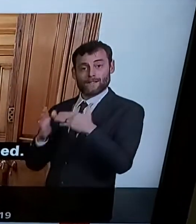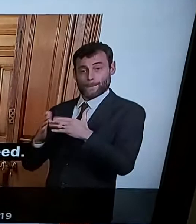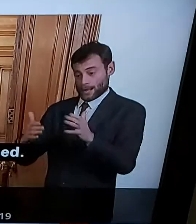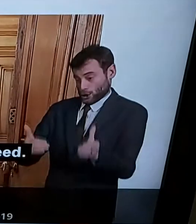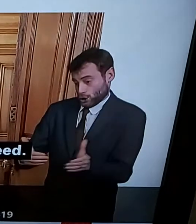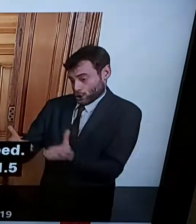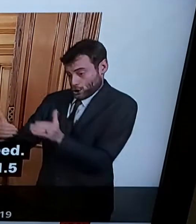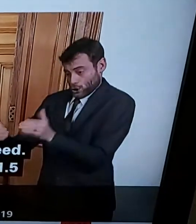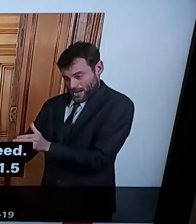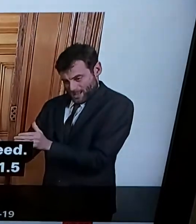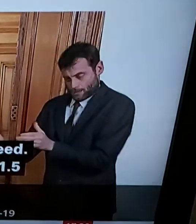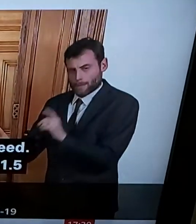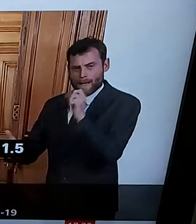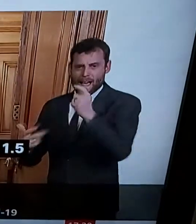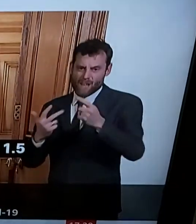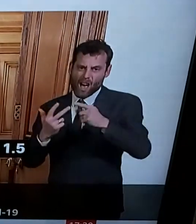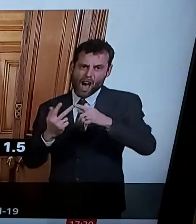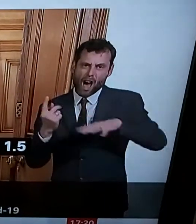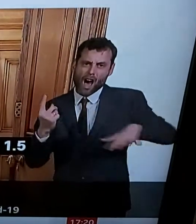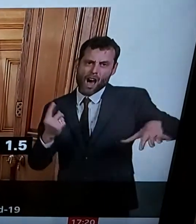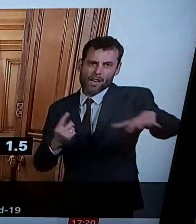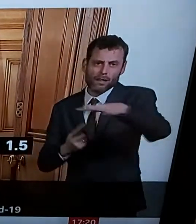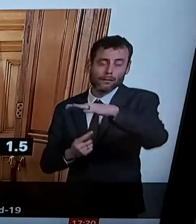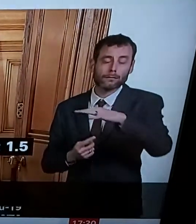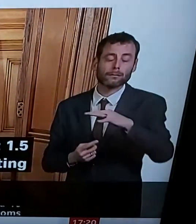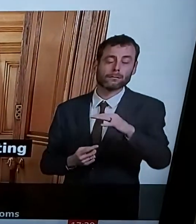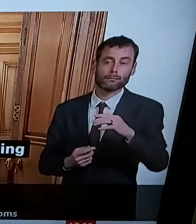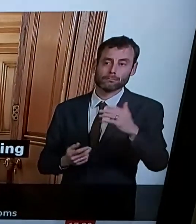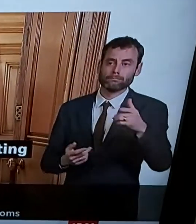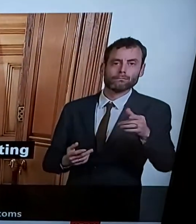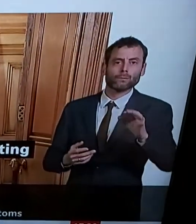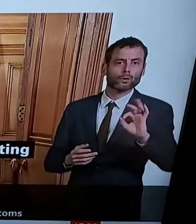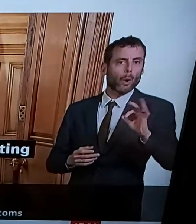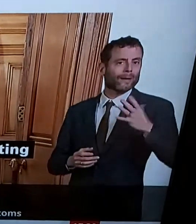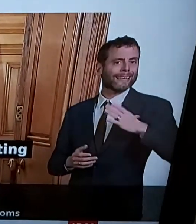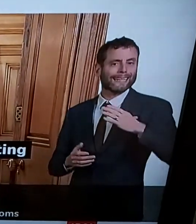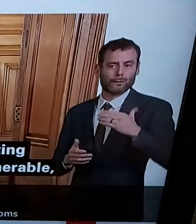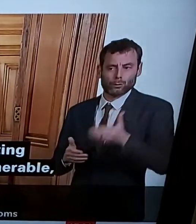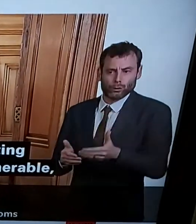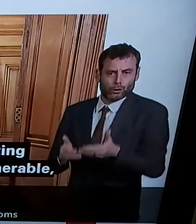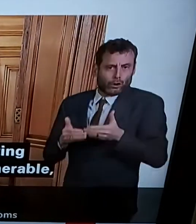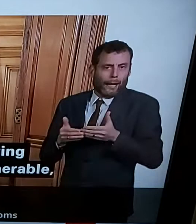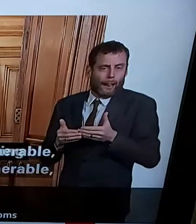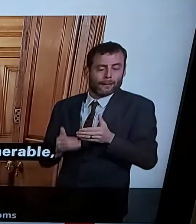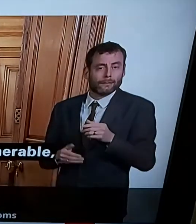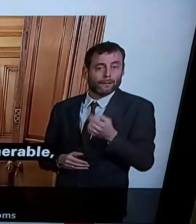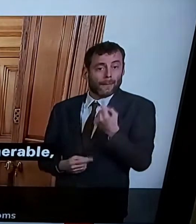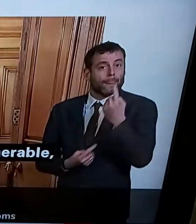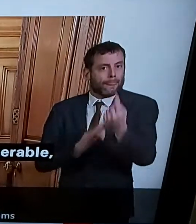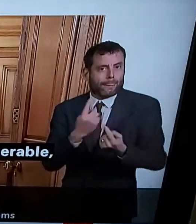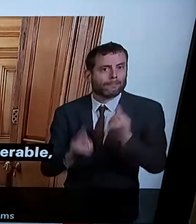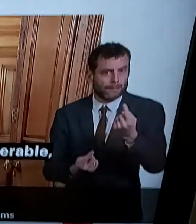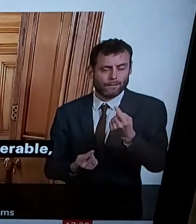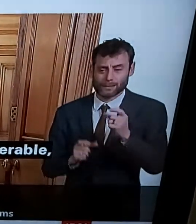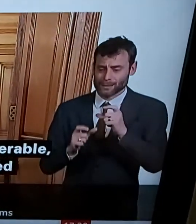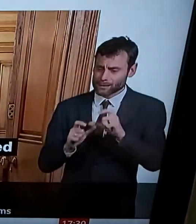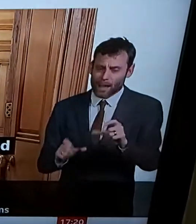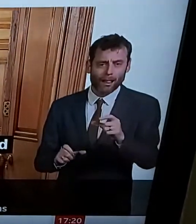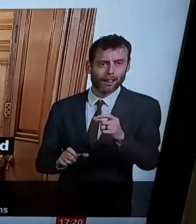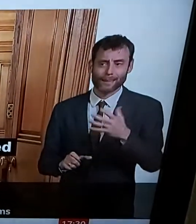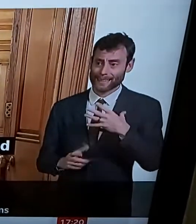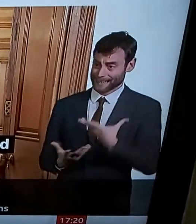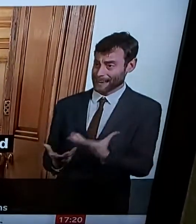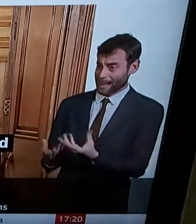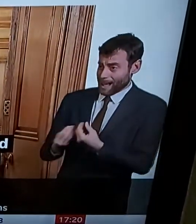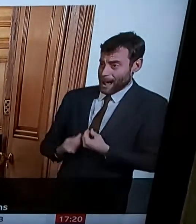not self-isolating for 12 weeks, but who are vulnerable, people who in the past have used food banks, people whom we need to support now. And it is the